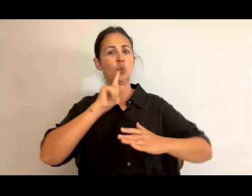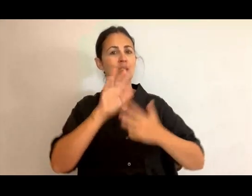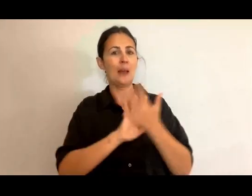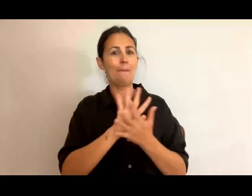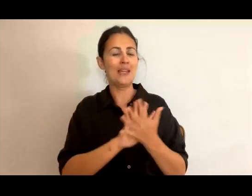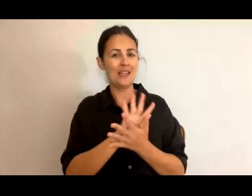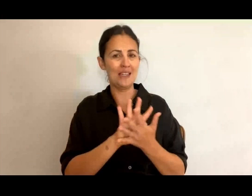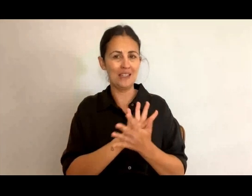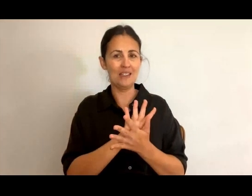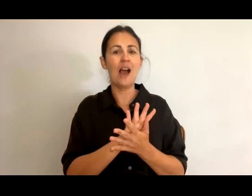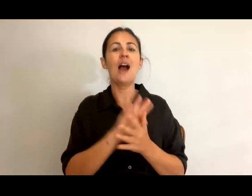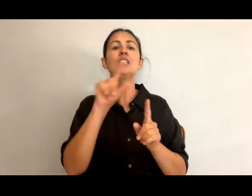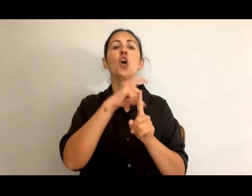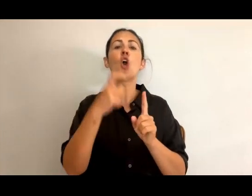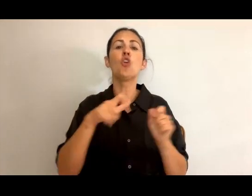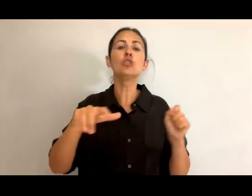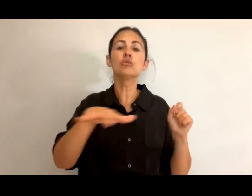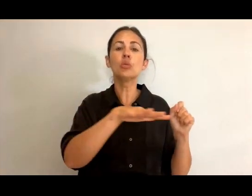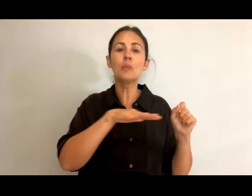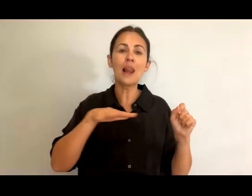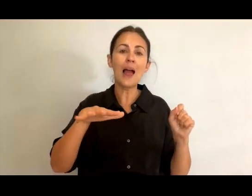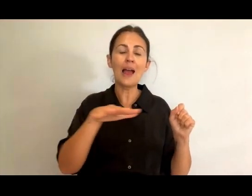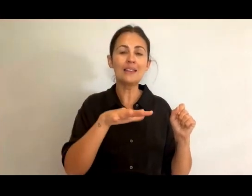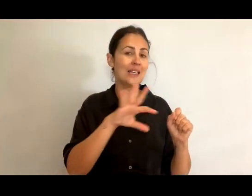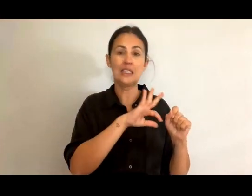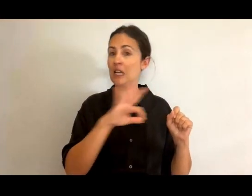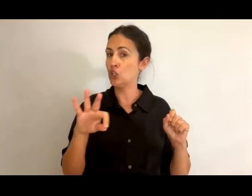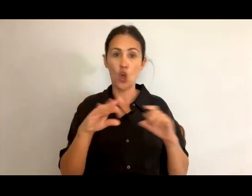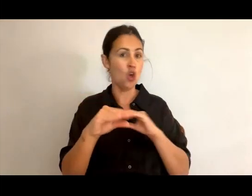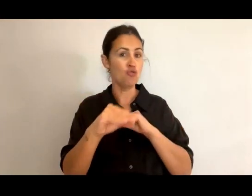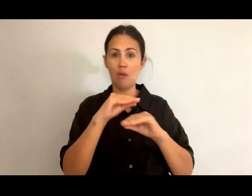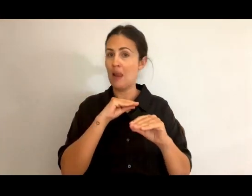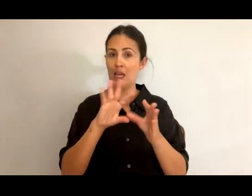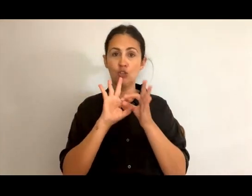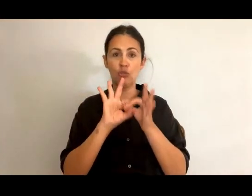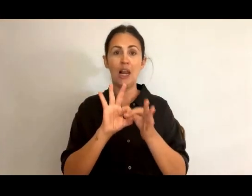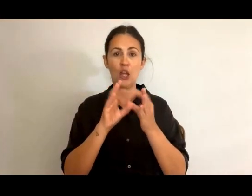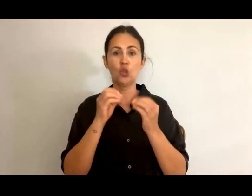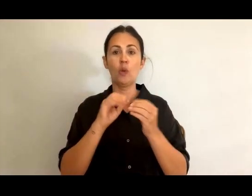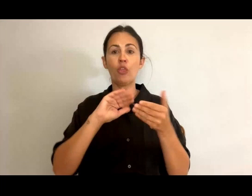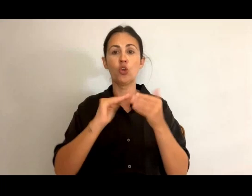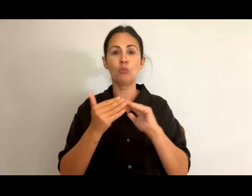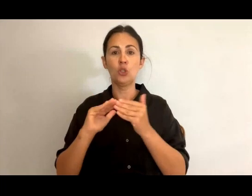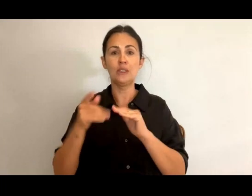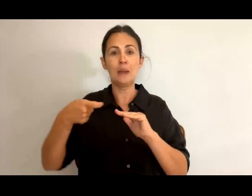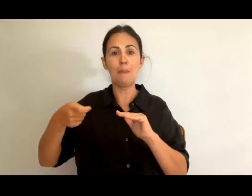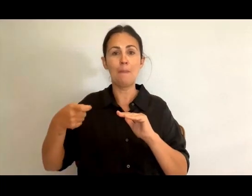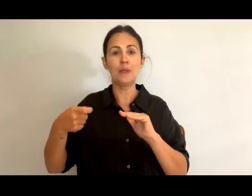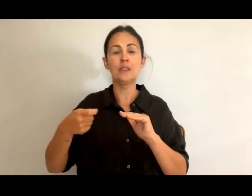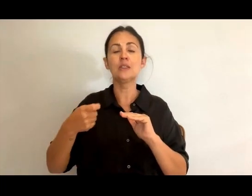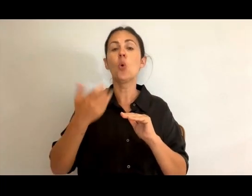place. It doesn't replace relationships with your local community or your school's relationship, but rather